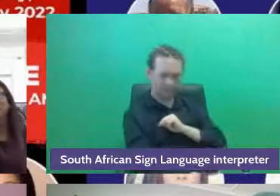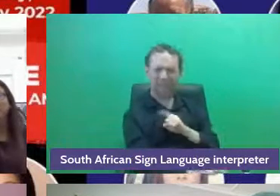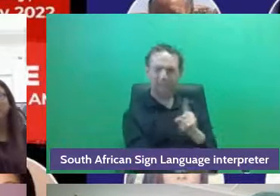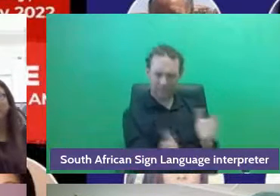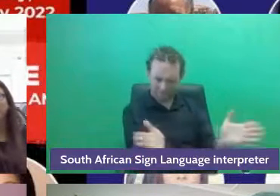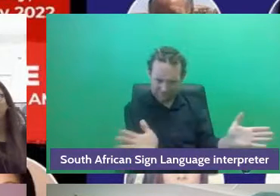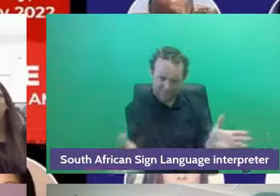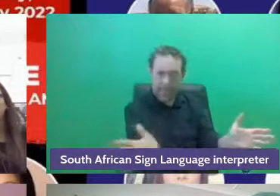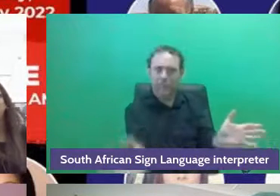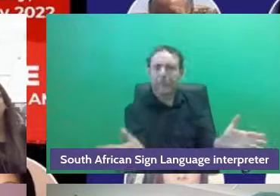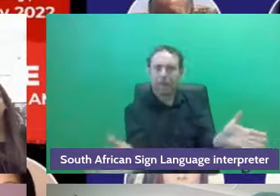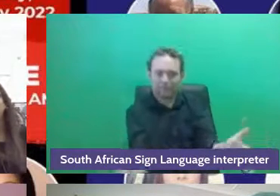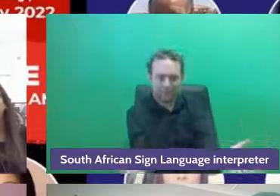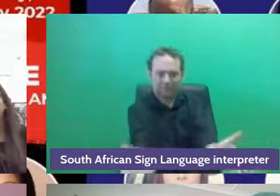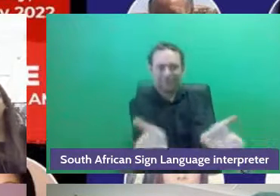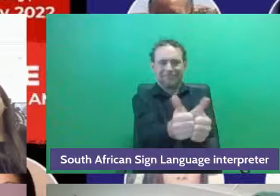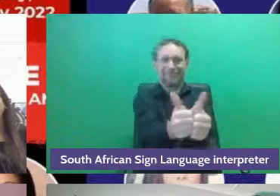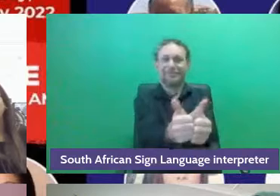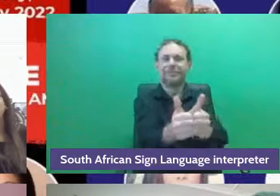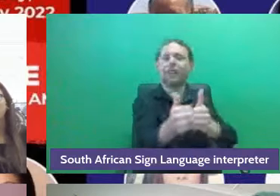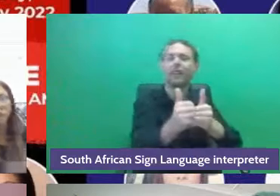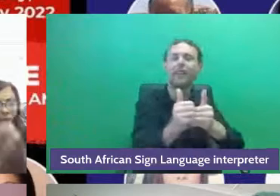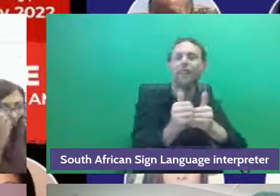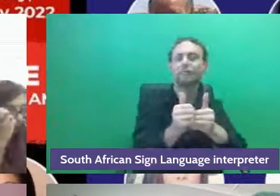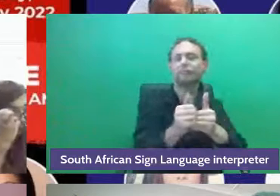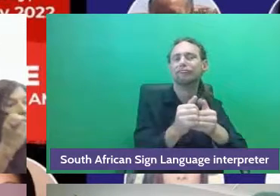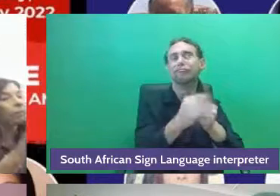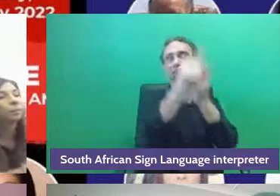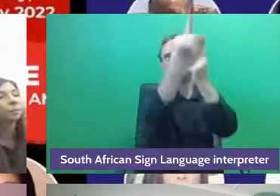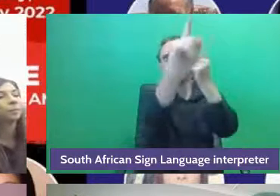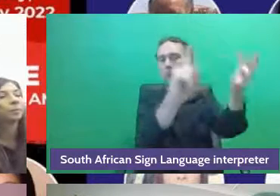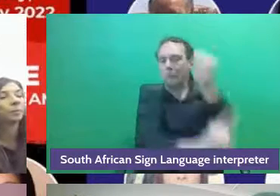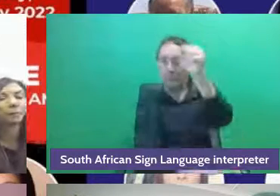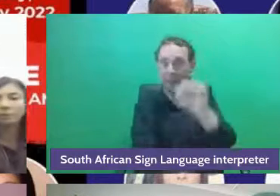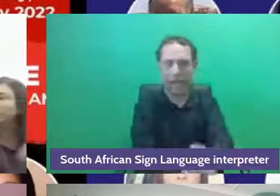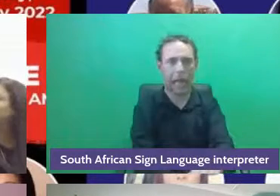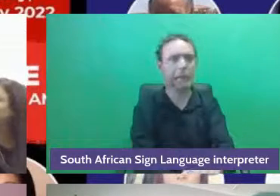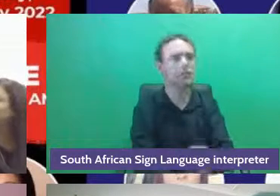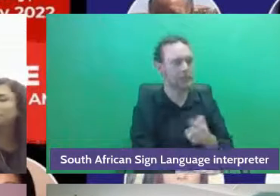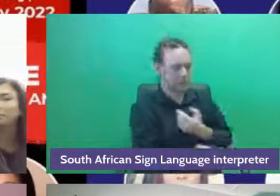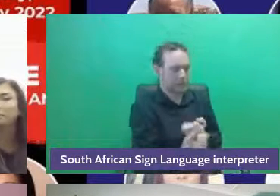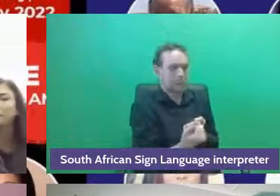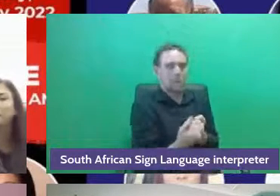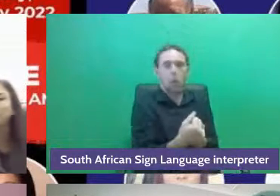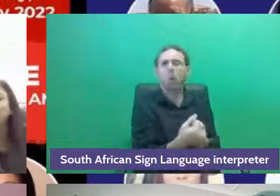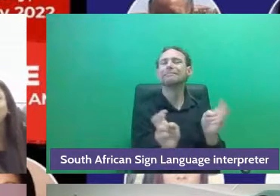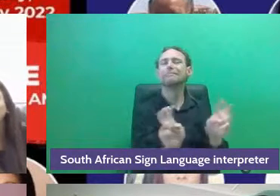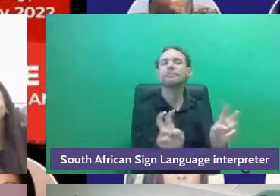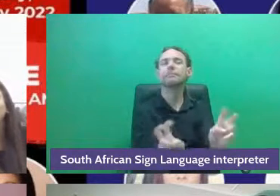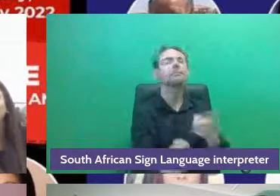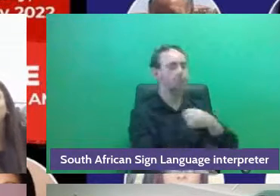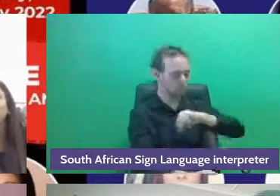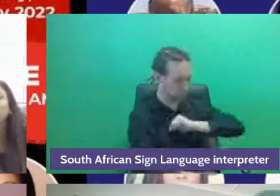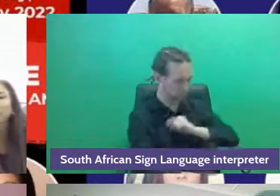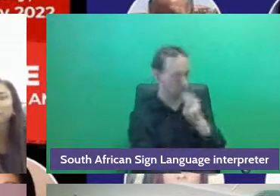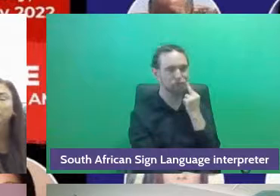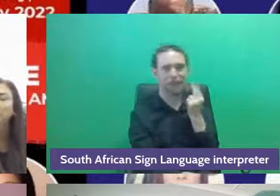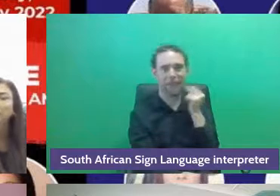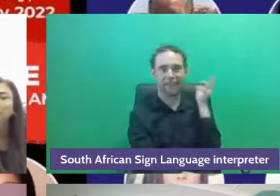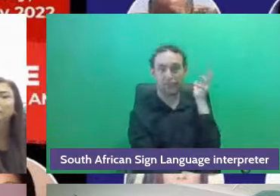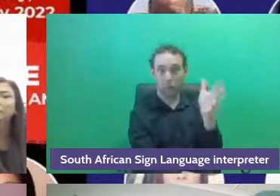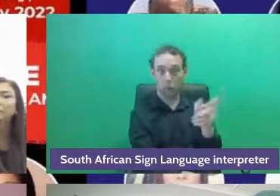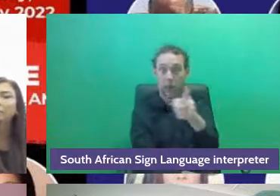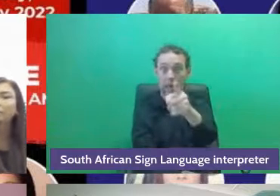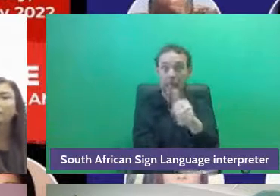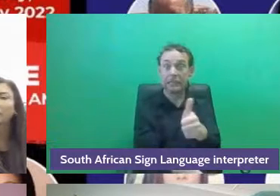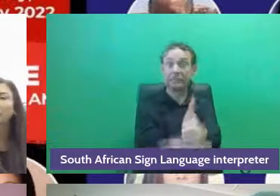in facilitating the process and support there. But I think that is great, and also there's a comment in the